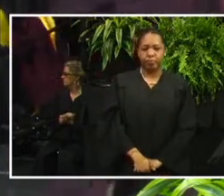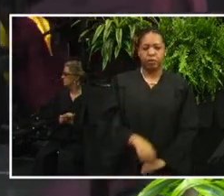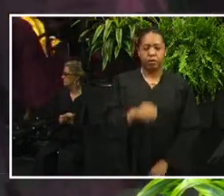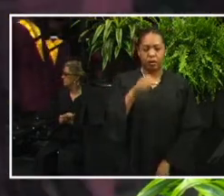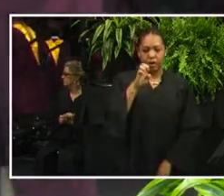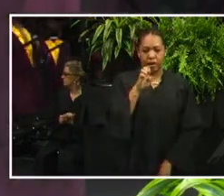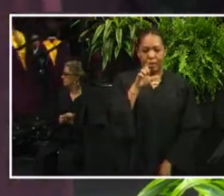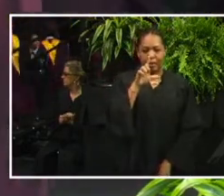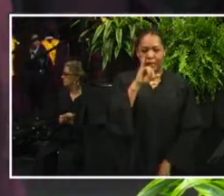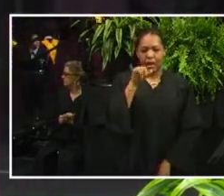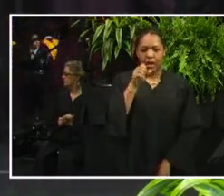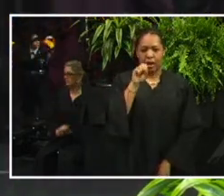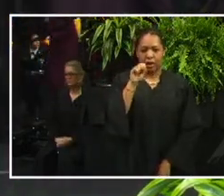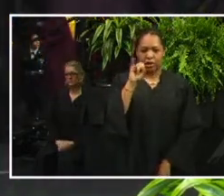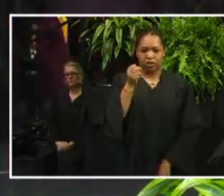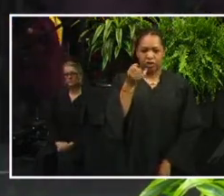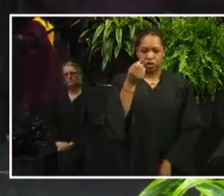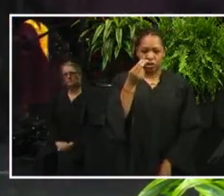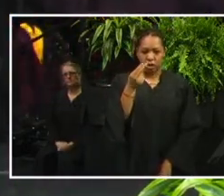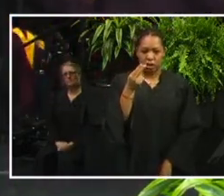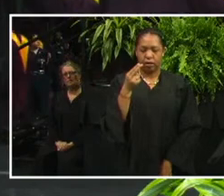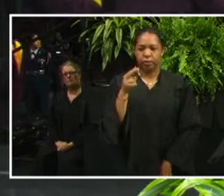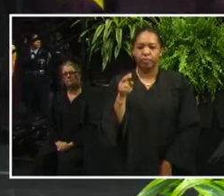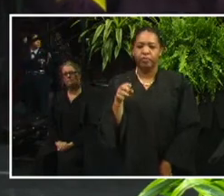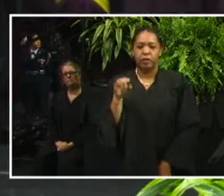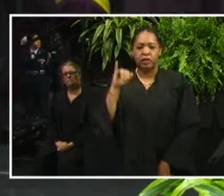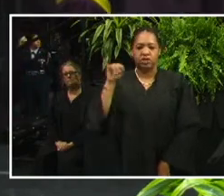Elijah Andrea Johnson.